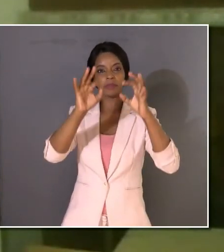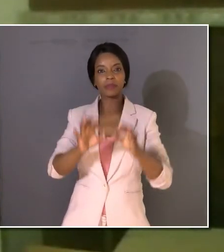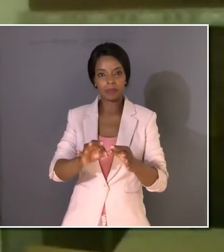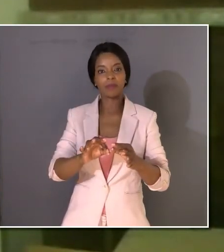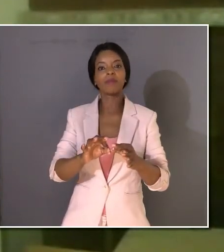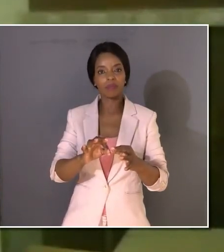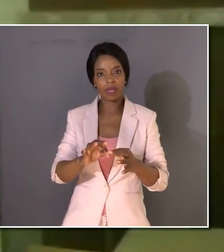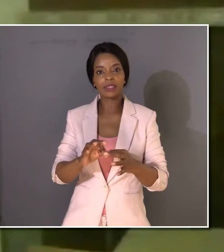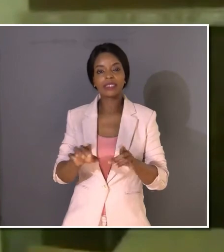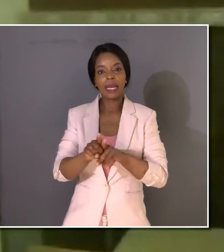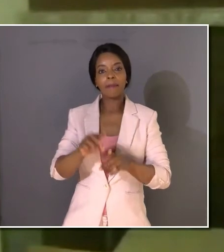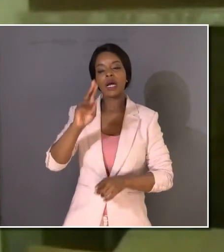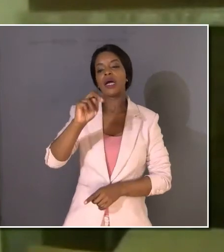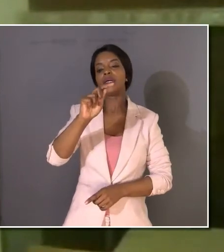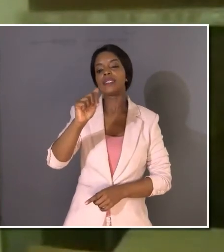Thalosh, well done.